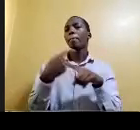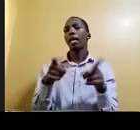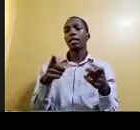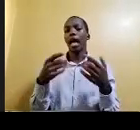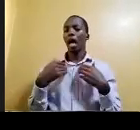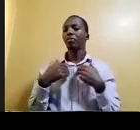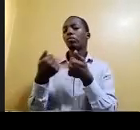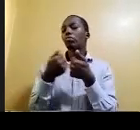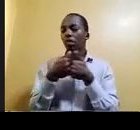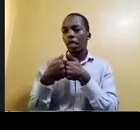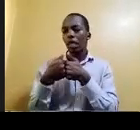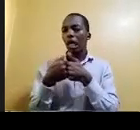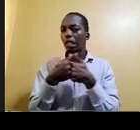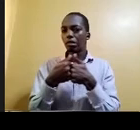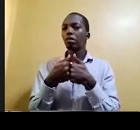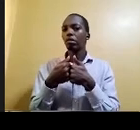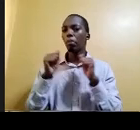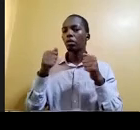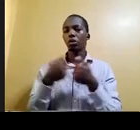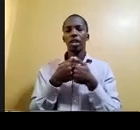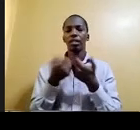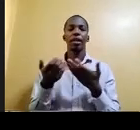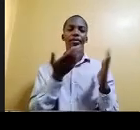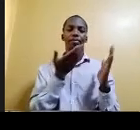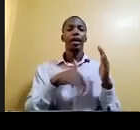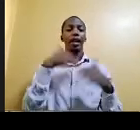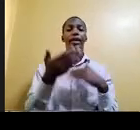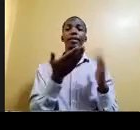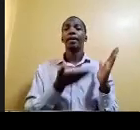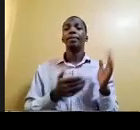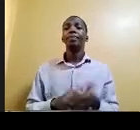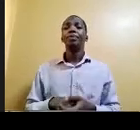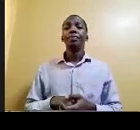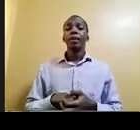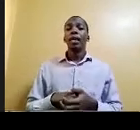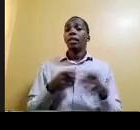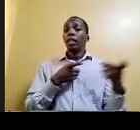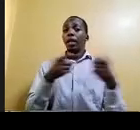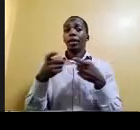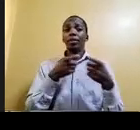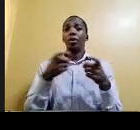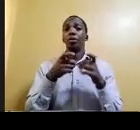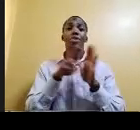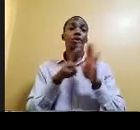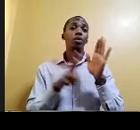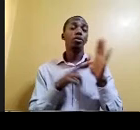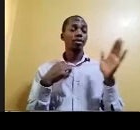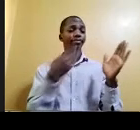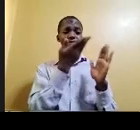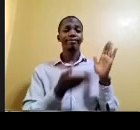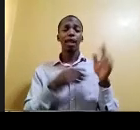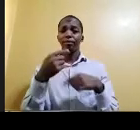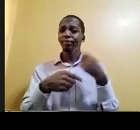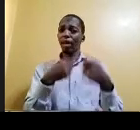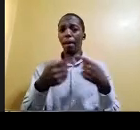still. Next slide, please. Now the control rules, I'll go through those quickly because I know that one of the later